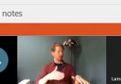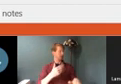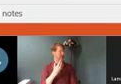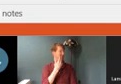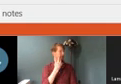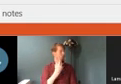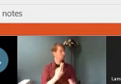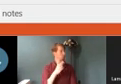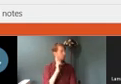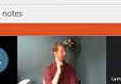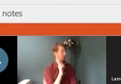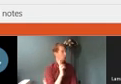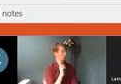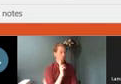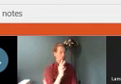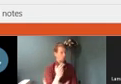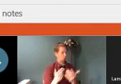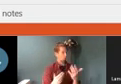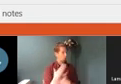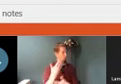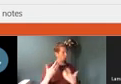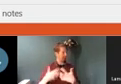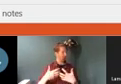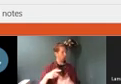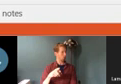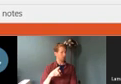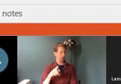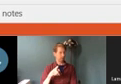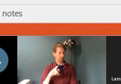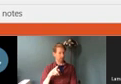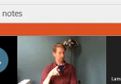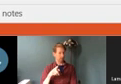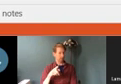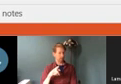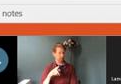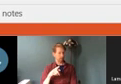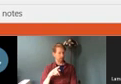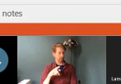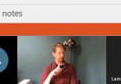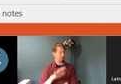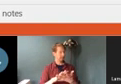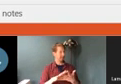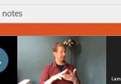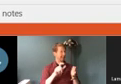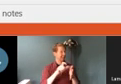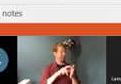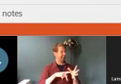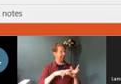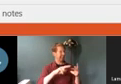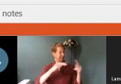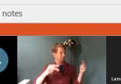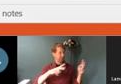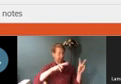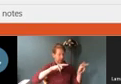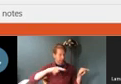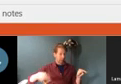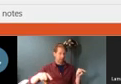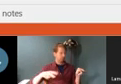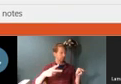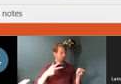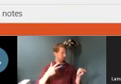and that's the newest and latest of how we can use massively parallel sequencing in forensic DNA